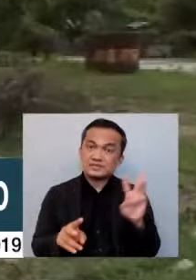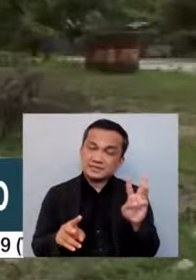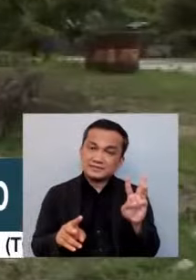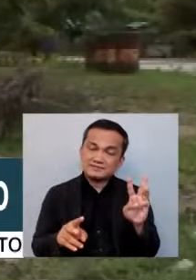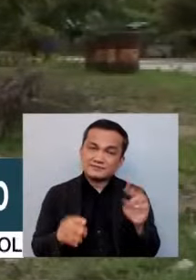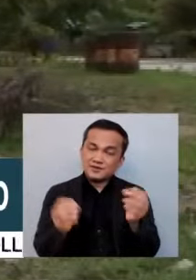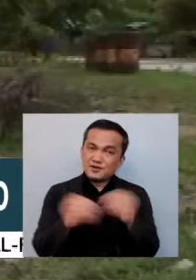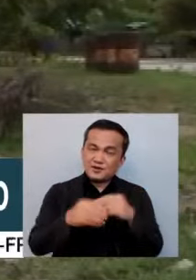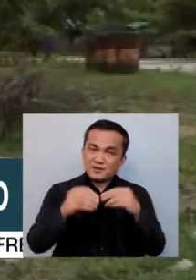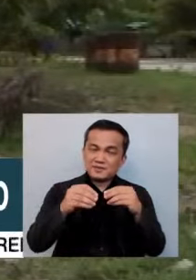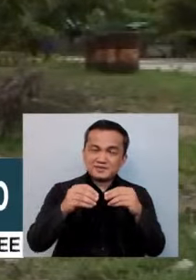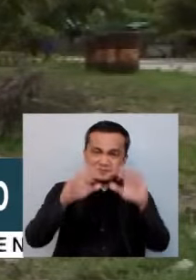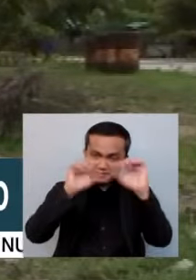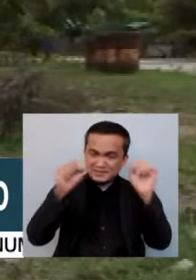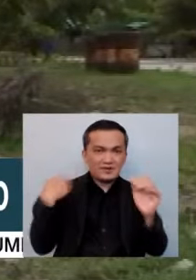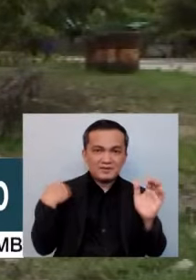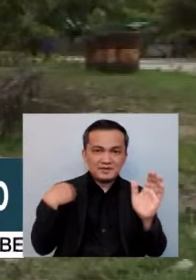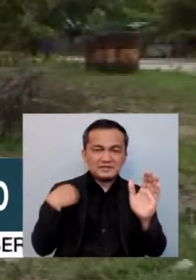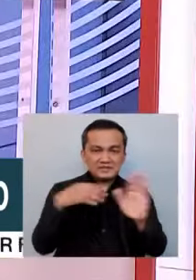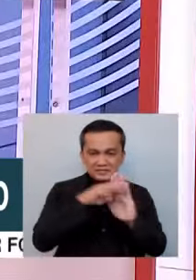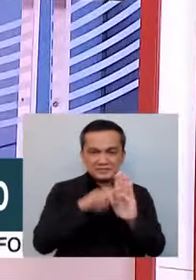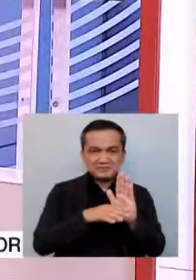yet to give details of that meeting.